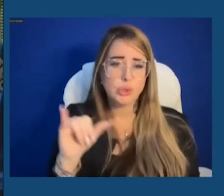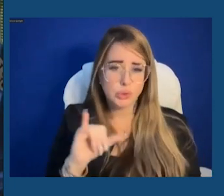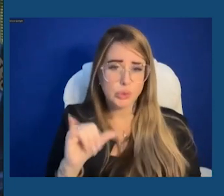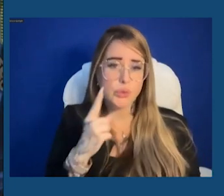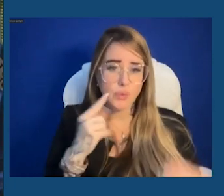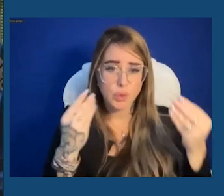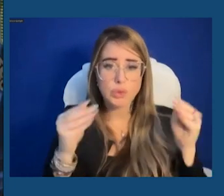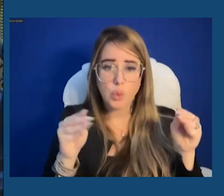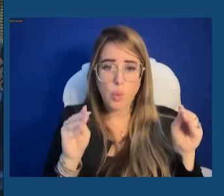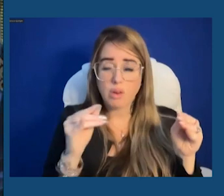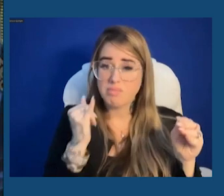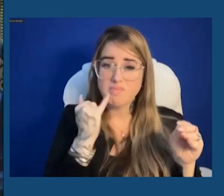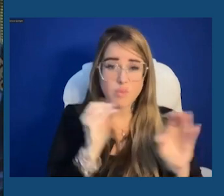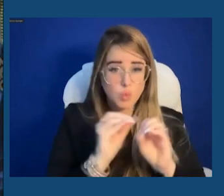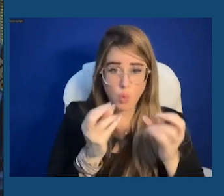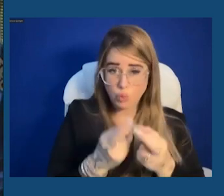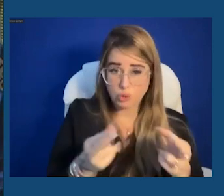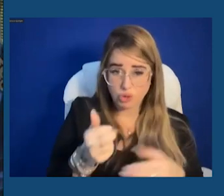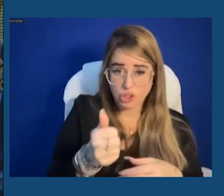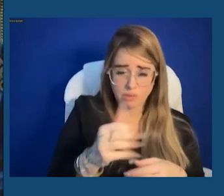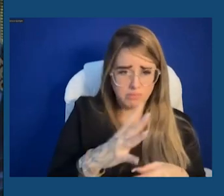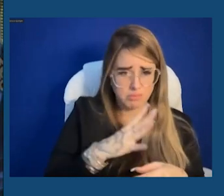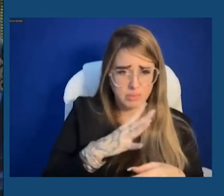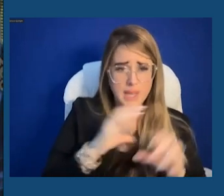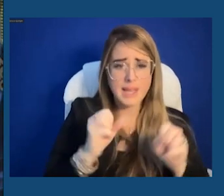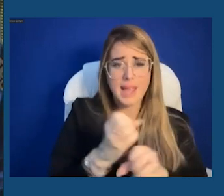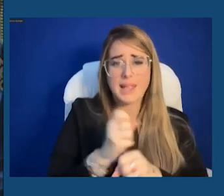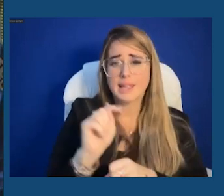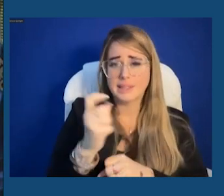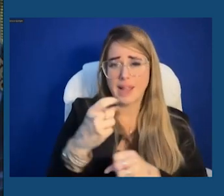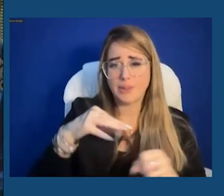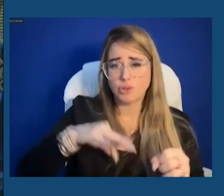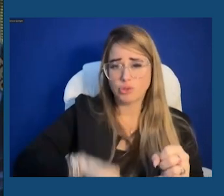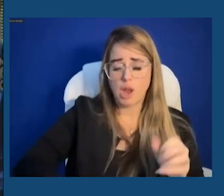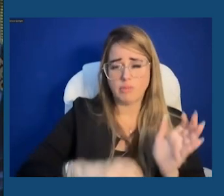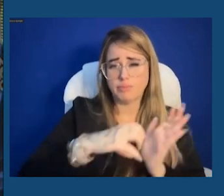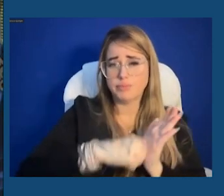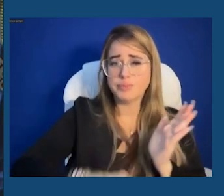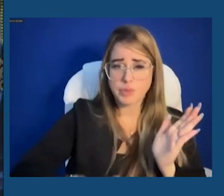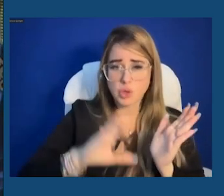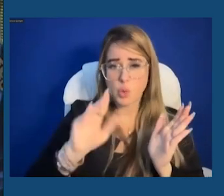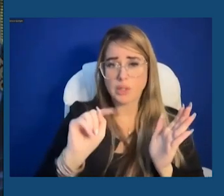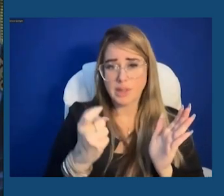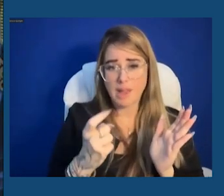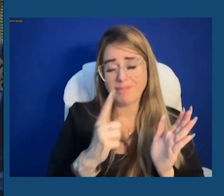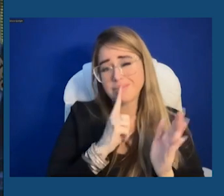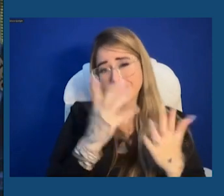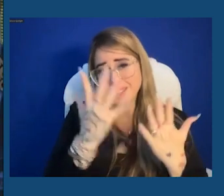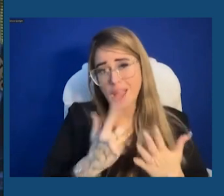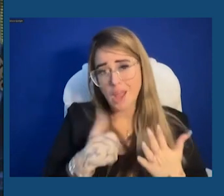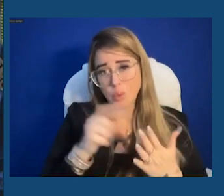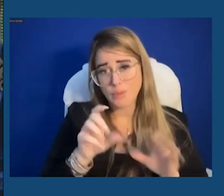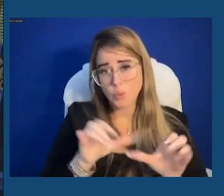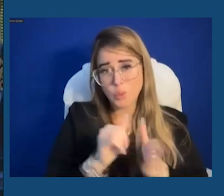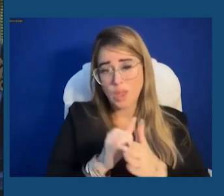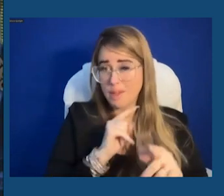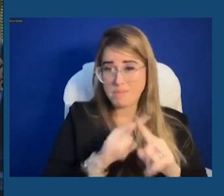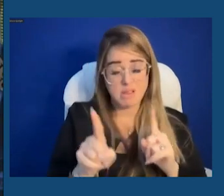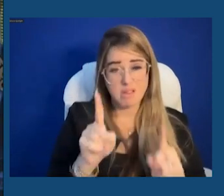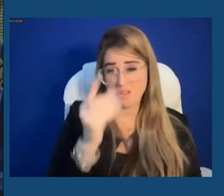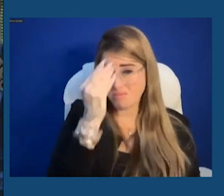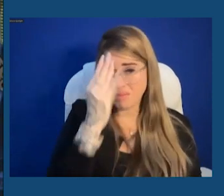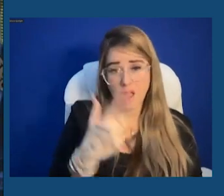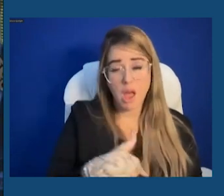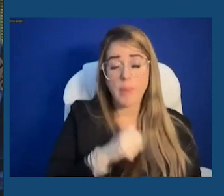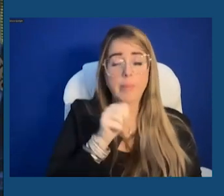If you don't have the resources, you can get a tax credit, take it off your taxes. It's a shame we have to do this, but I'm not going to leave them hanging.